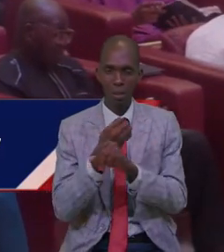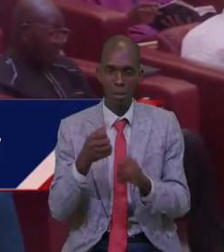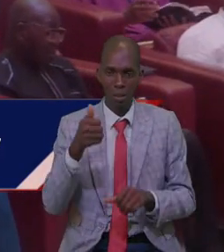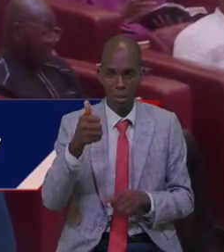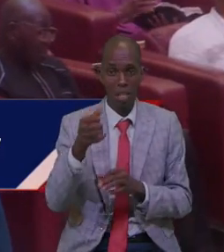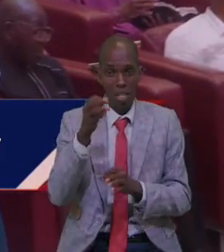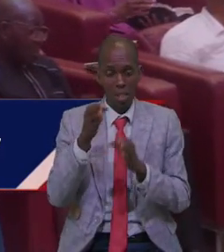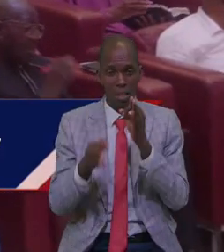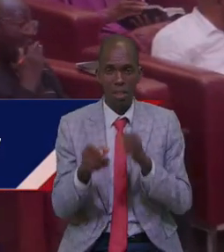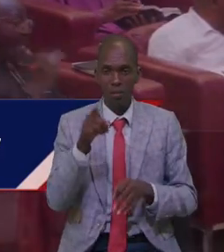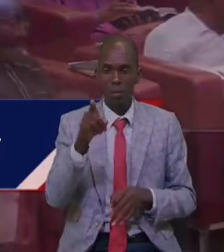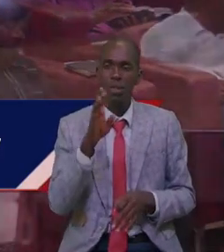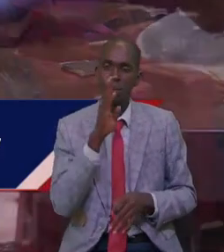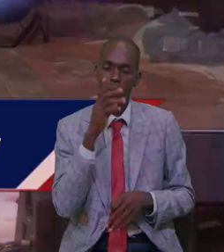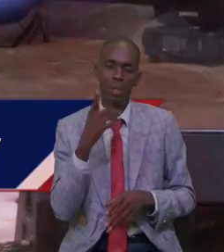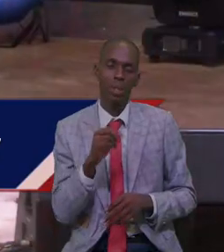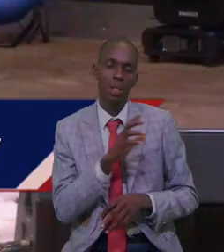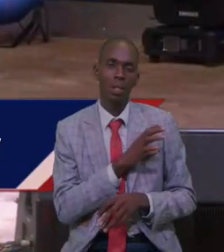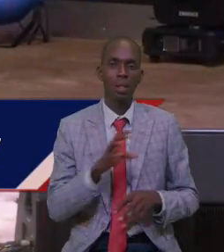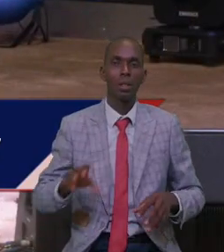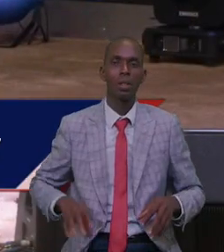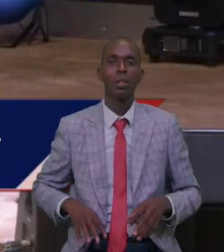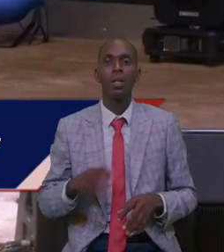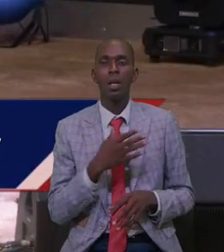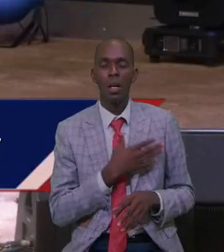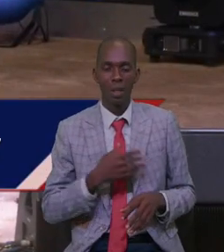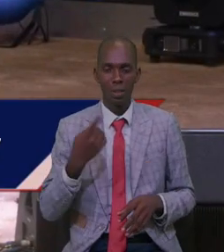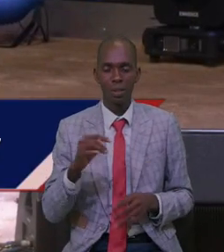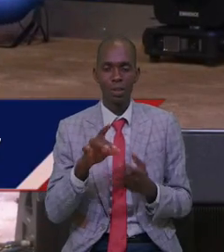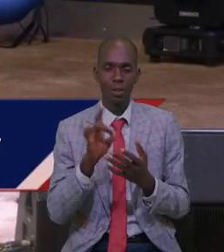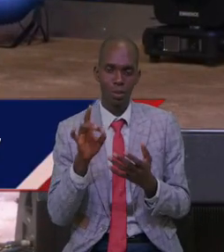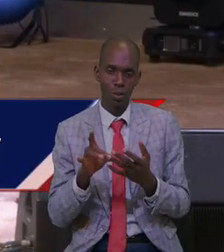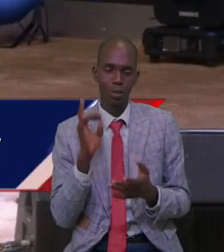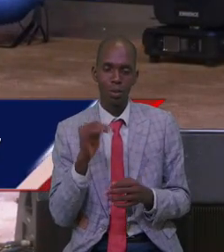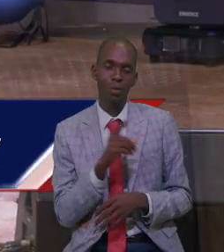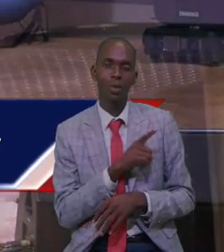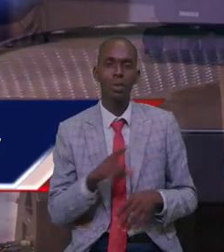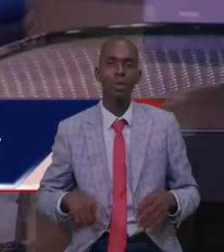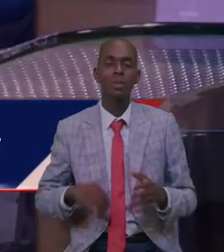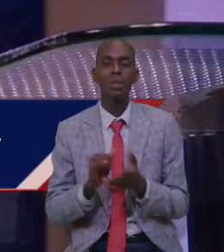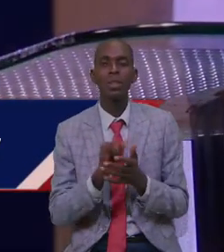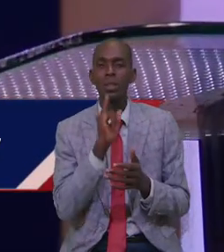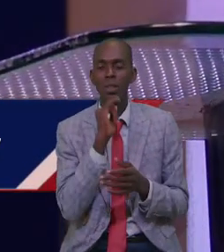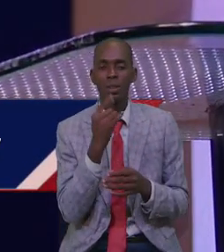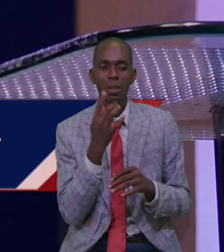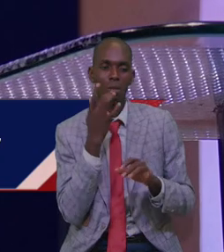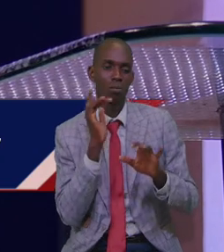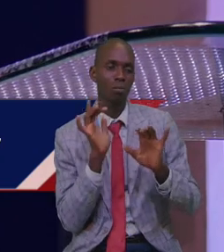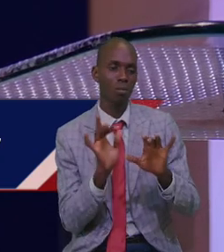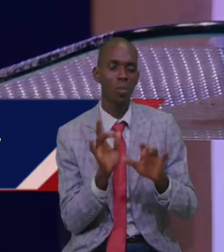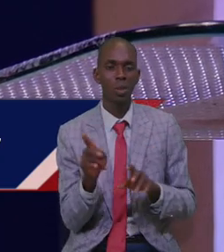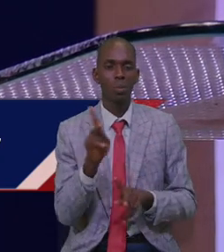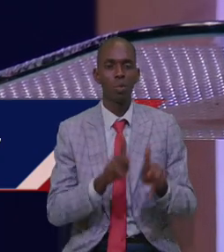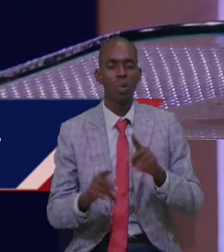if he be the Christ and the chosen of God. That's the scorn they arch against